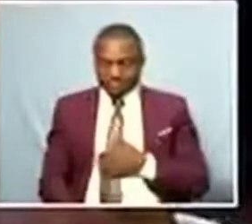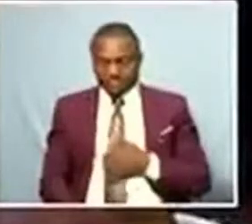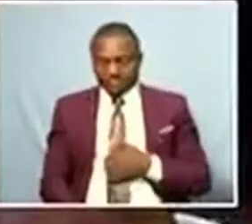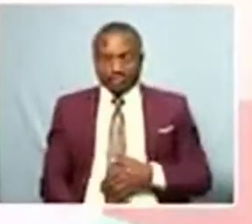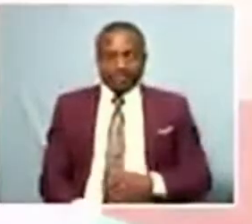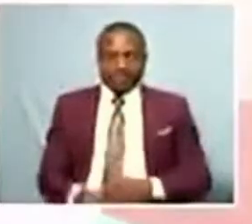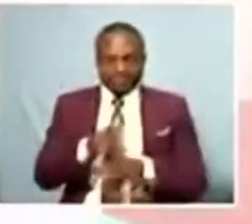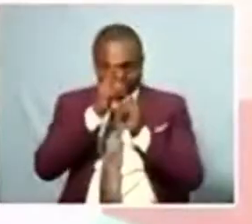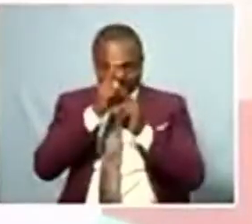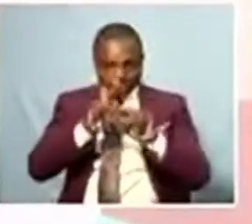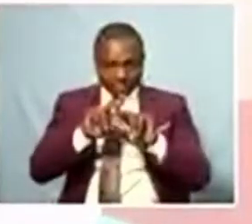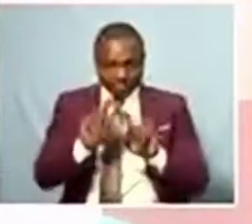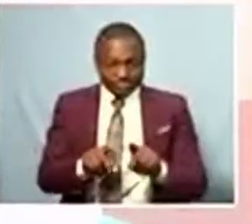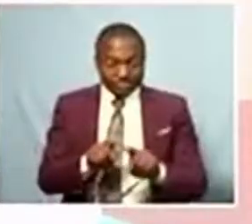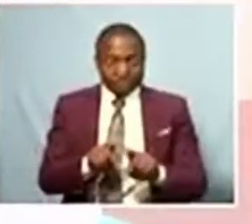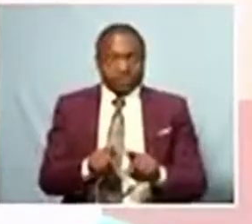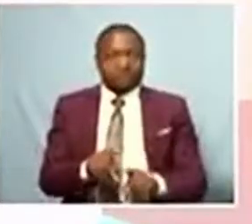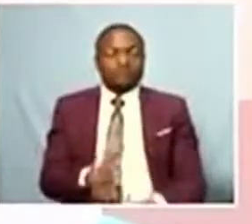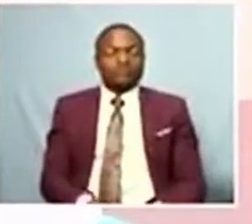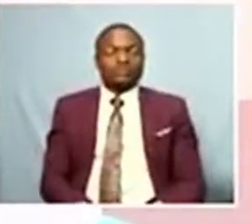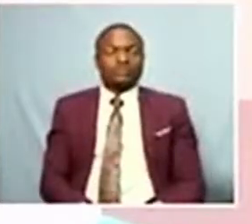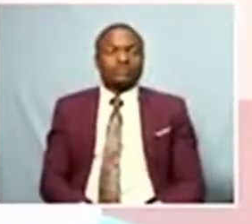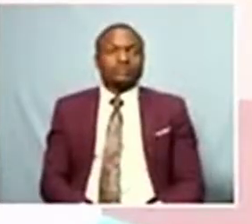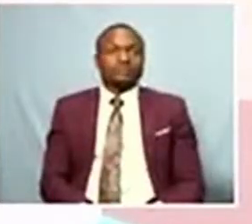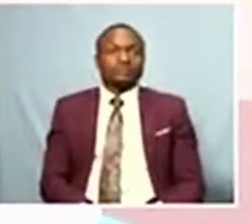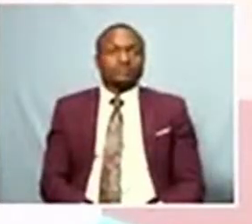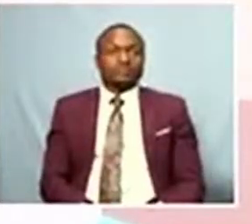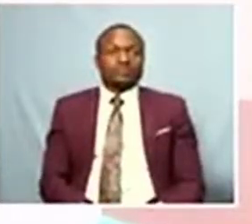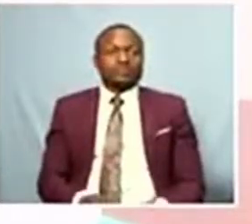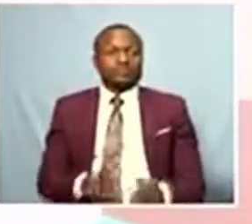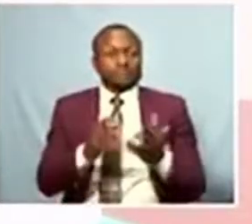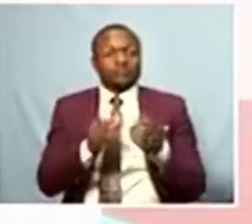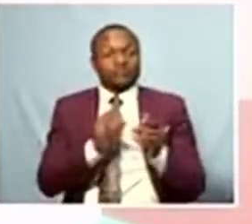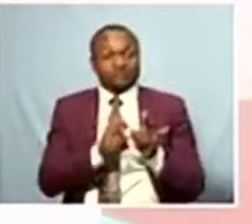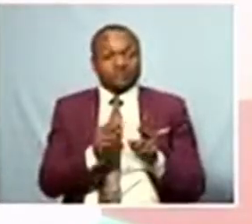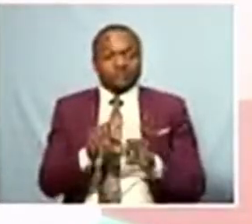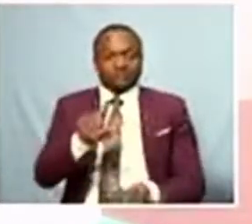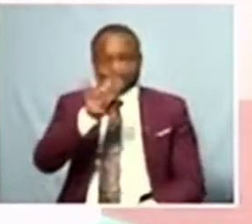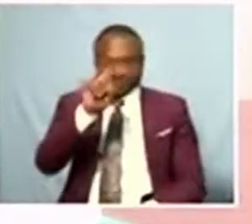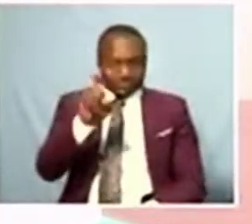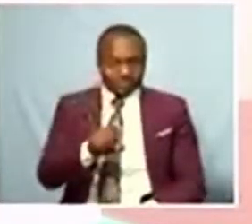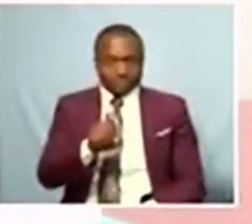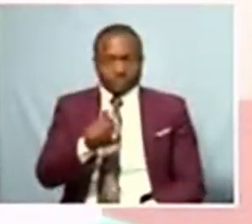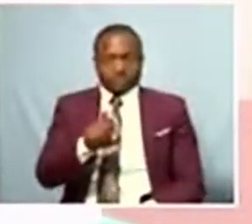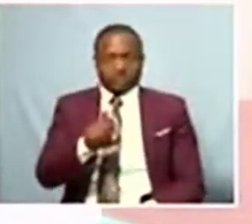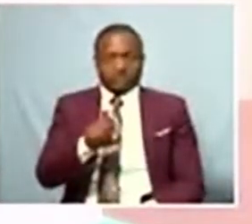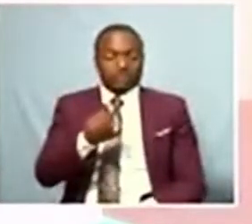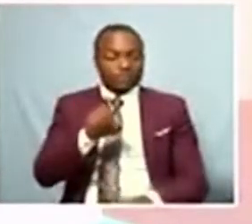Honorable Chairperson, he wishes to also respond to the question on seasonal permits, if you may allow